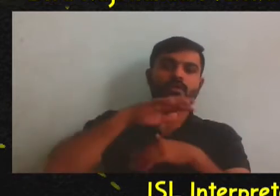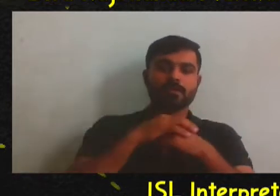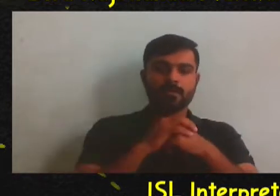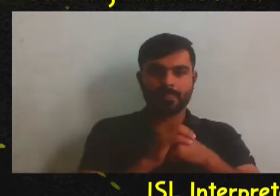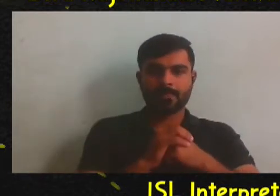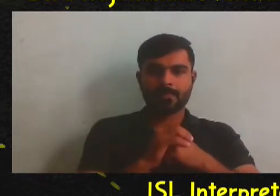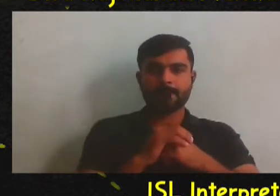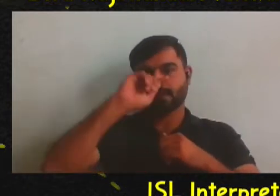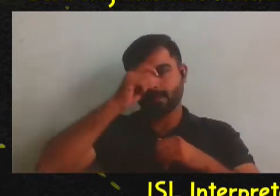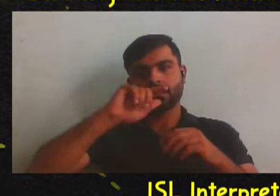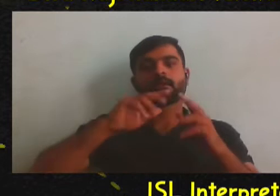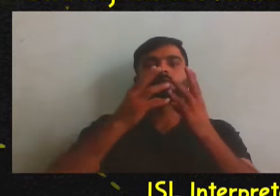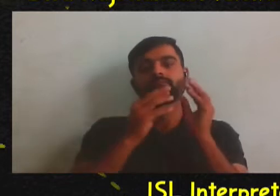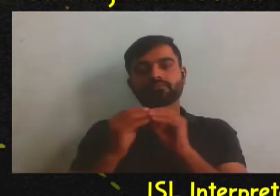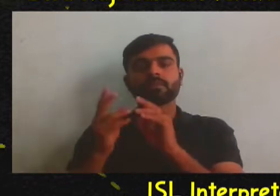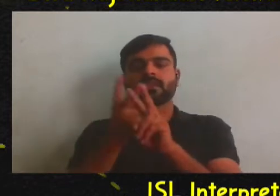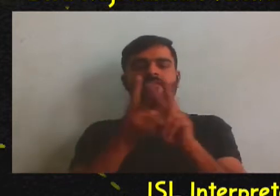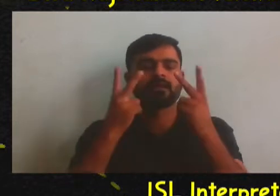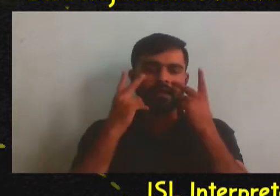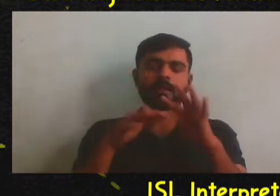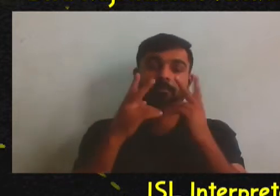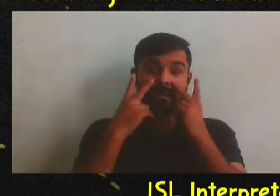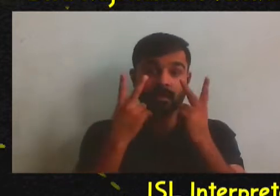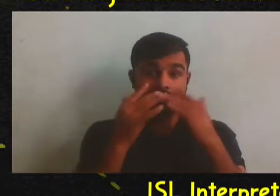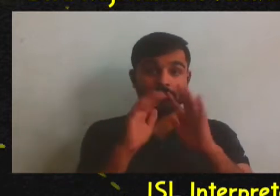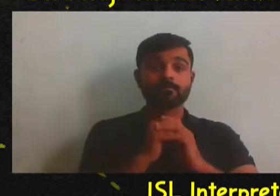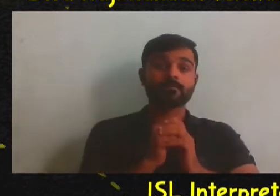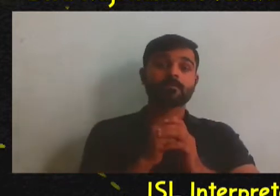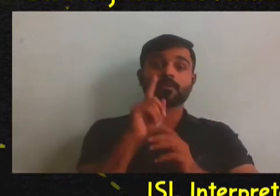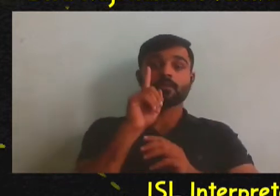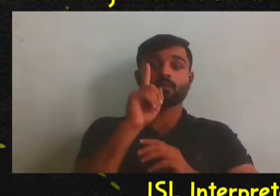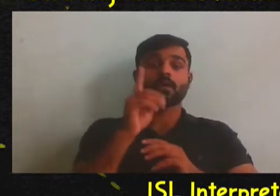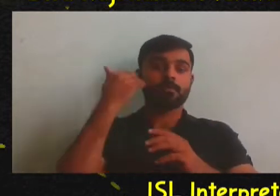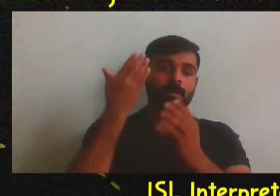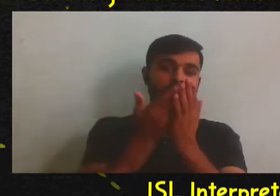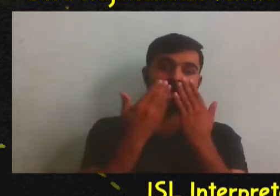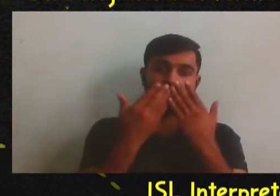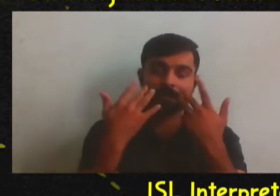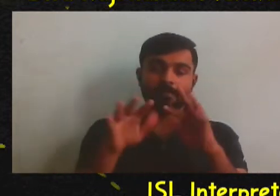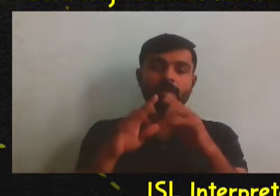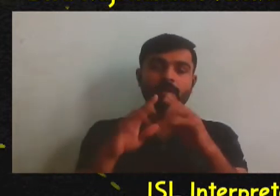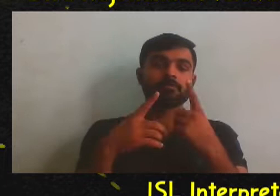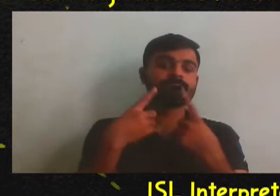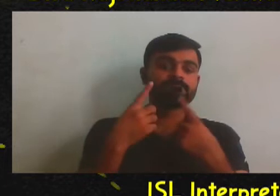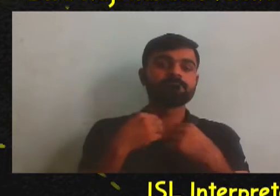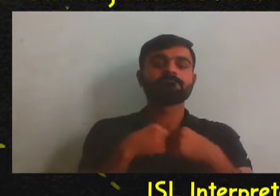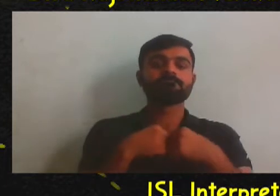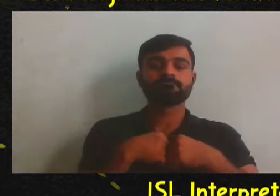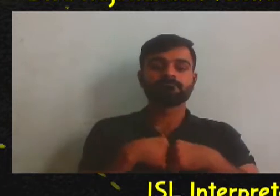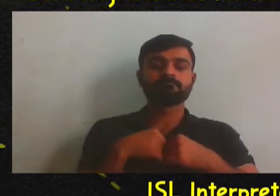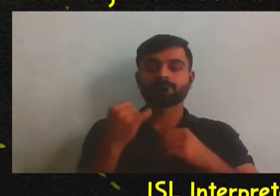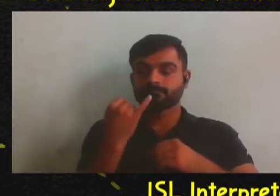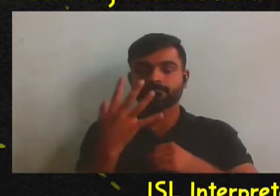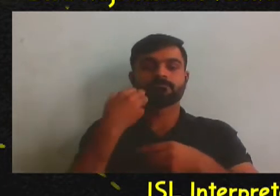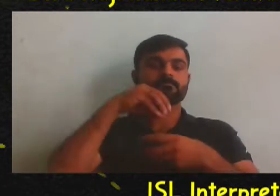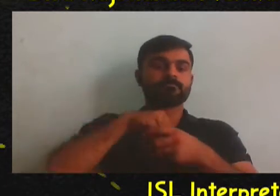English spellings and etc. We've also seen in one of our previous studies, we've talked about searches around things